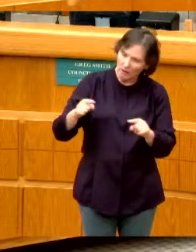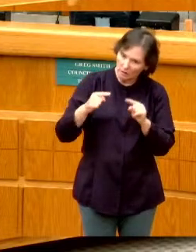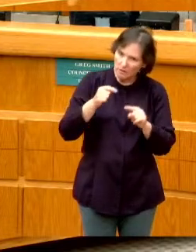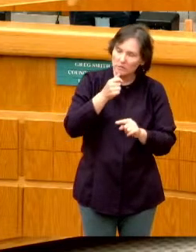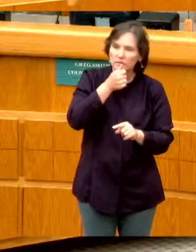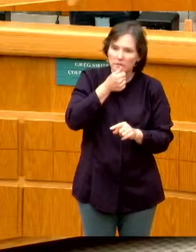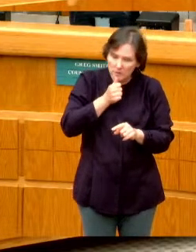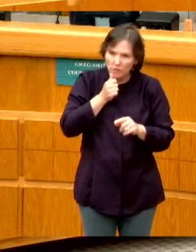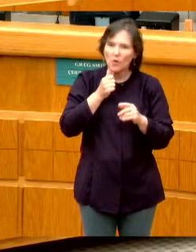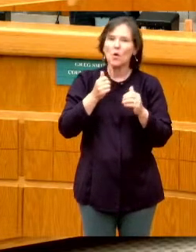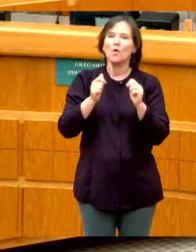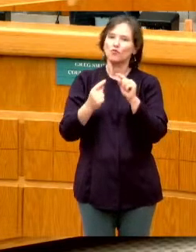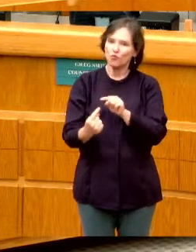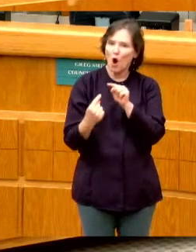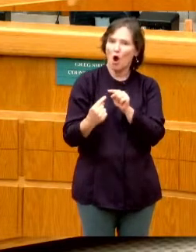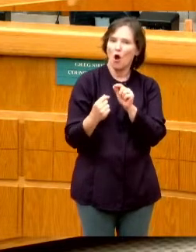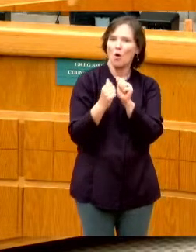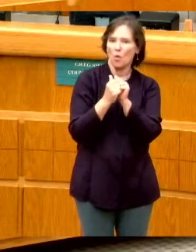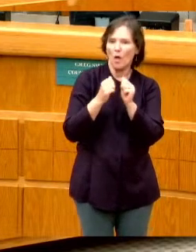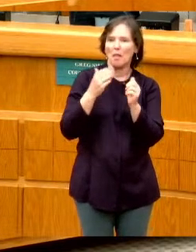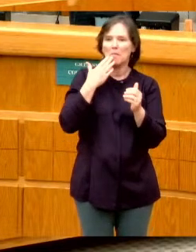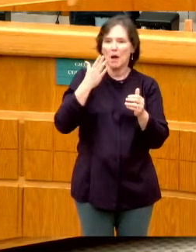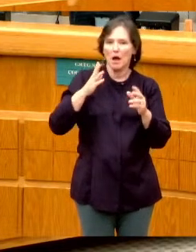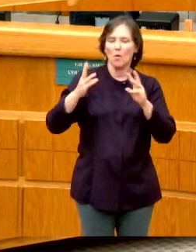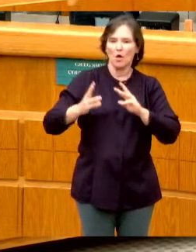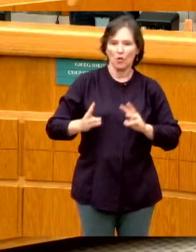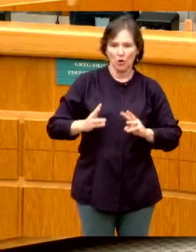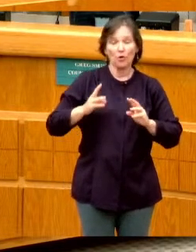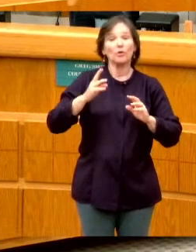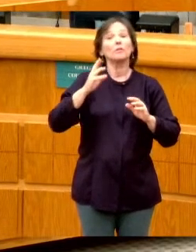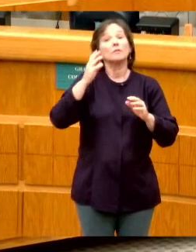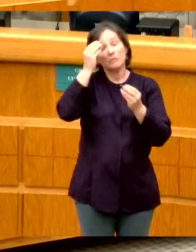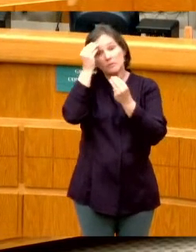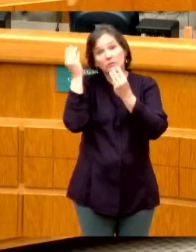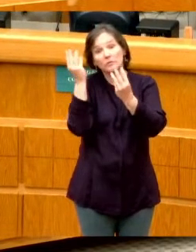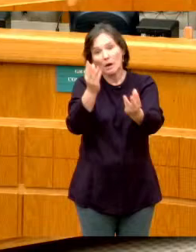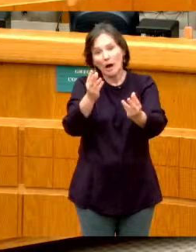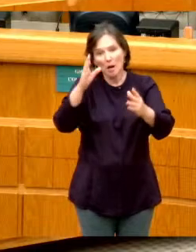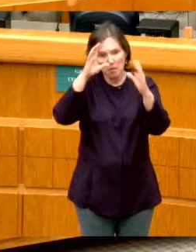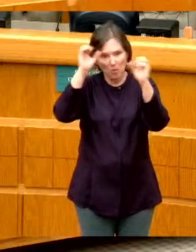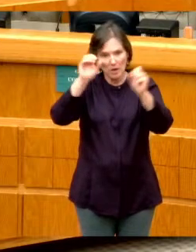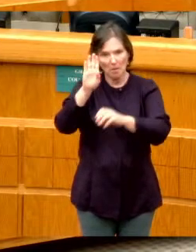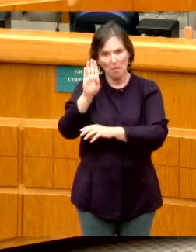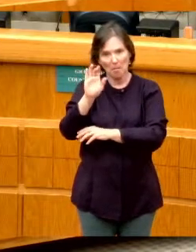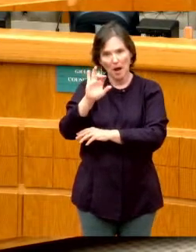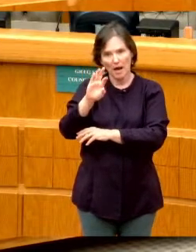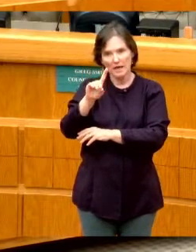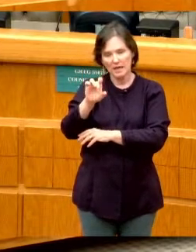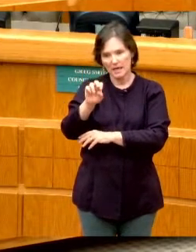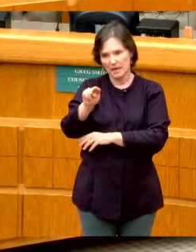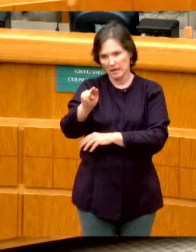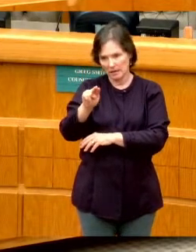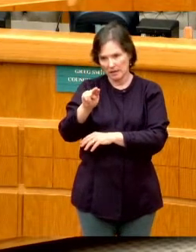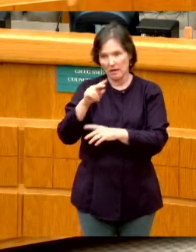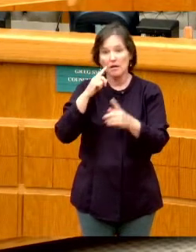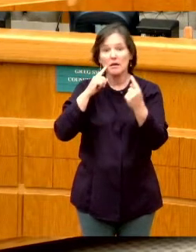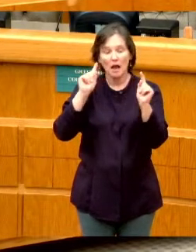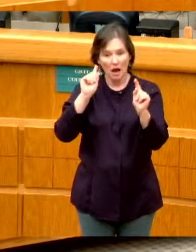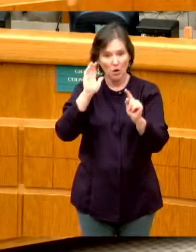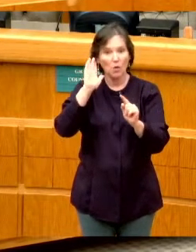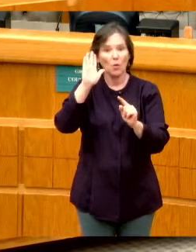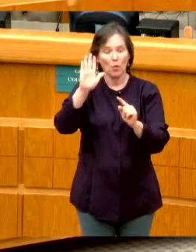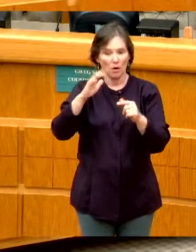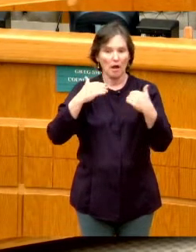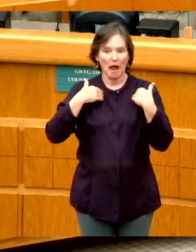under a major disaster declaration declared by President Biden on February the 20th, and many of us are still recovering.